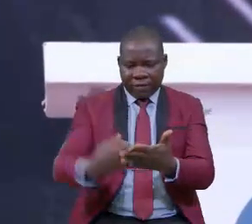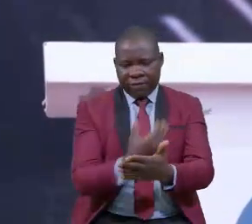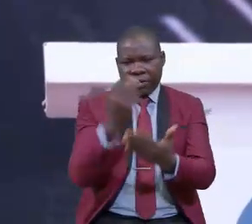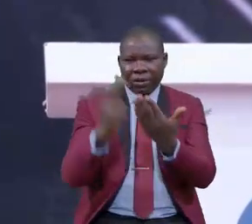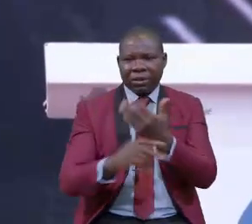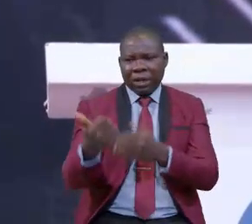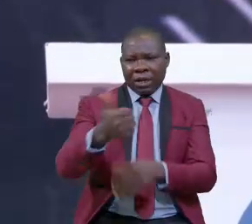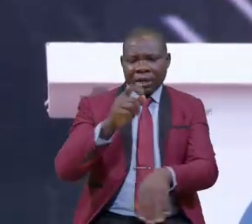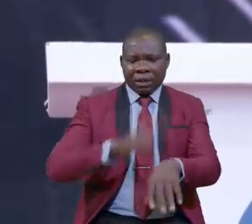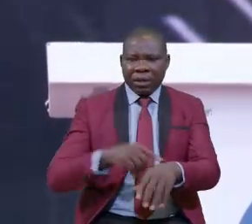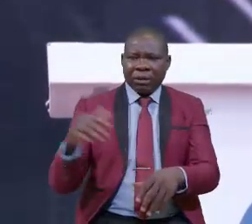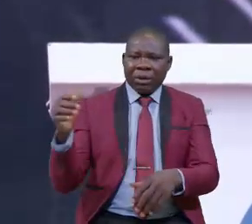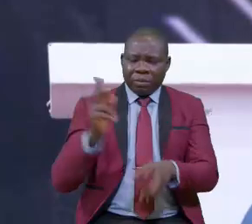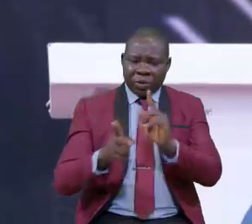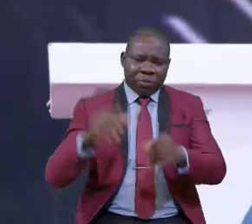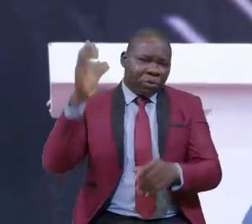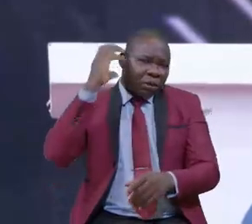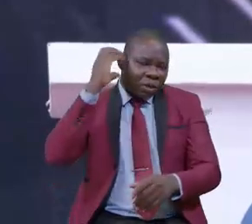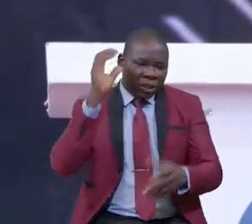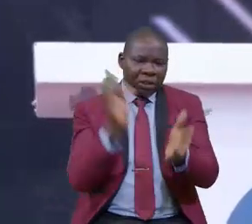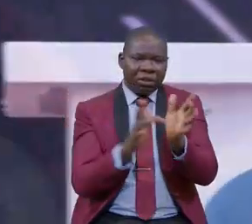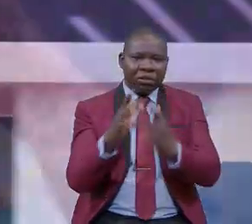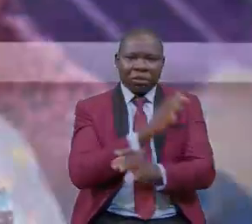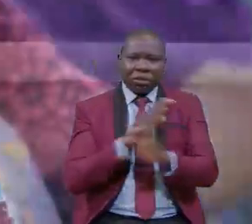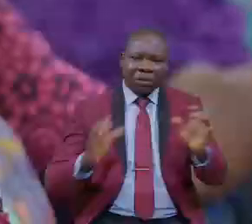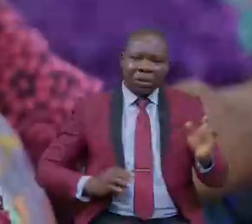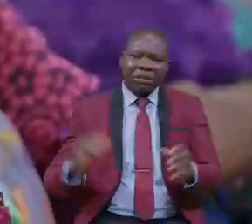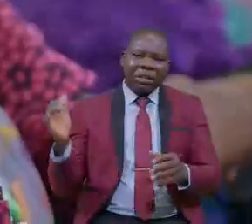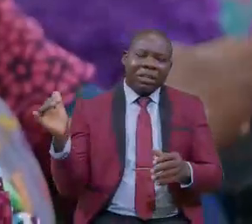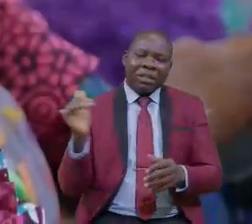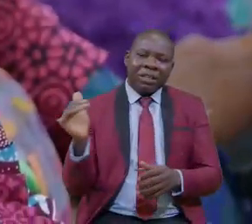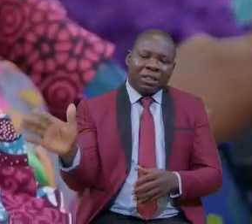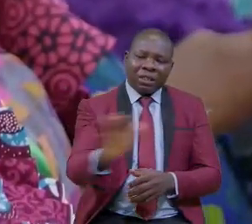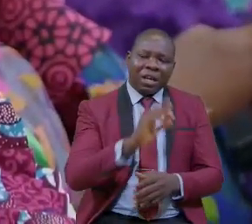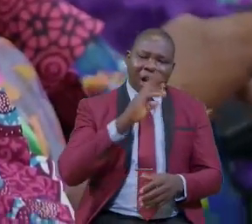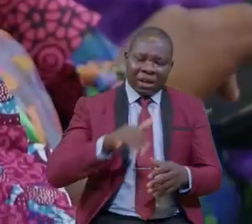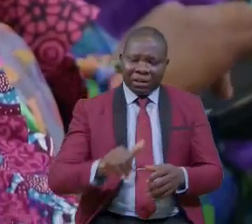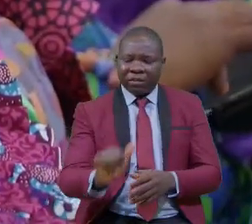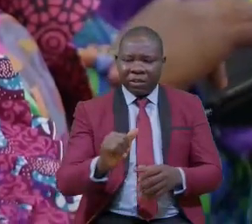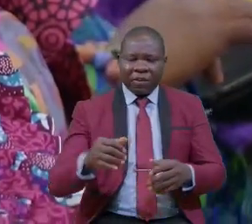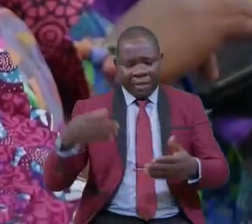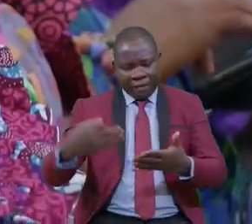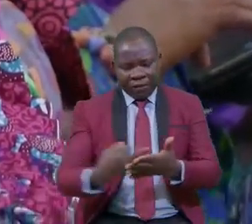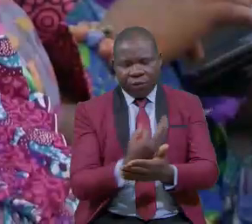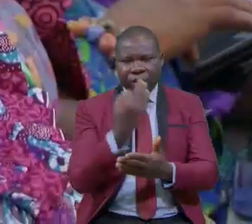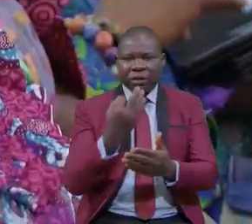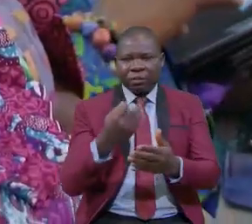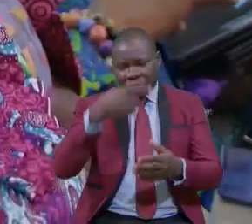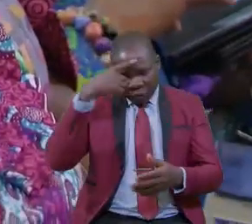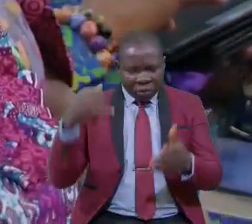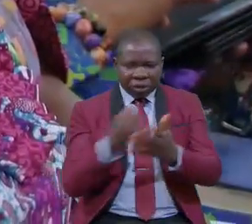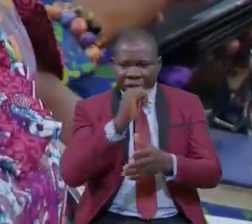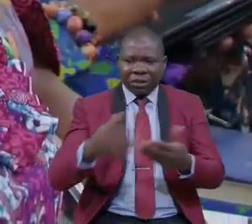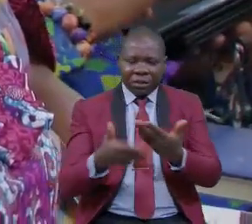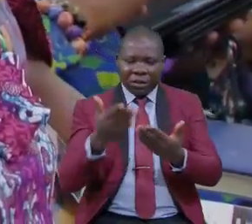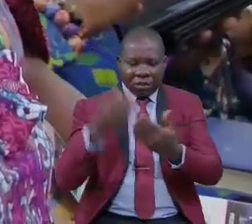because there's a lot from heaven to bring to the people. So as the Lord renews our lives and the Lord transforms